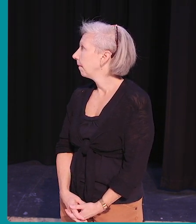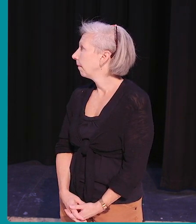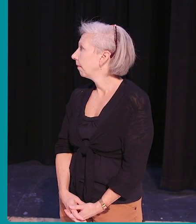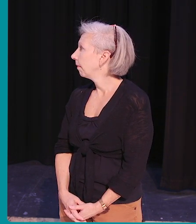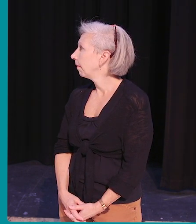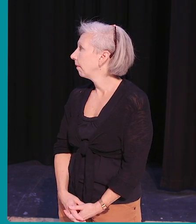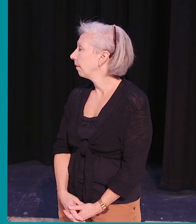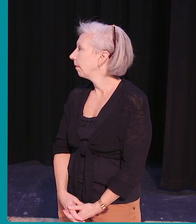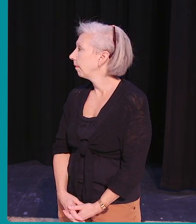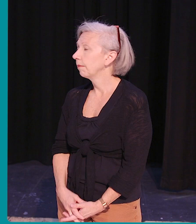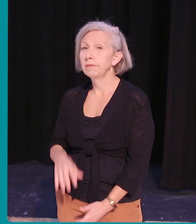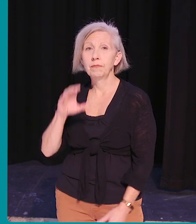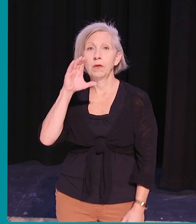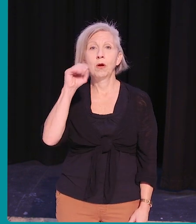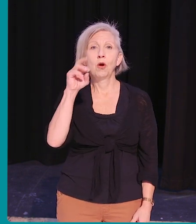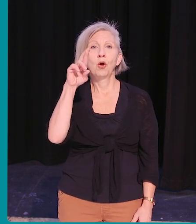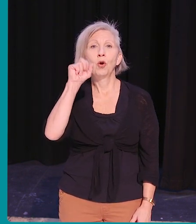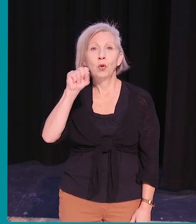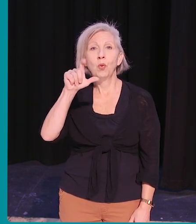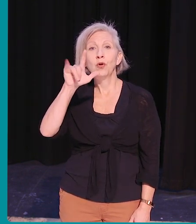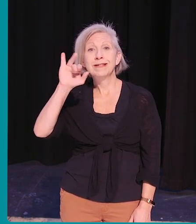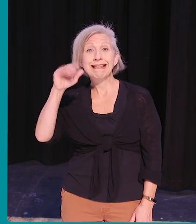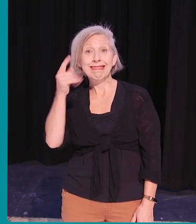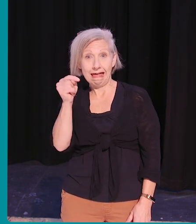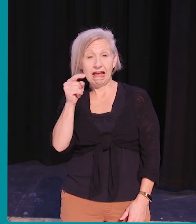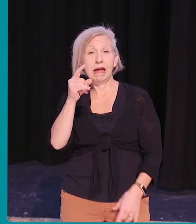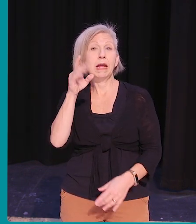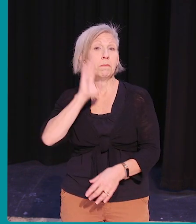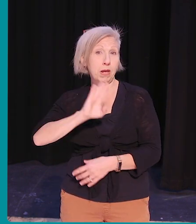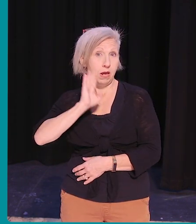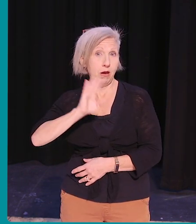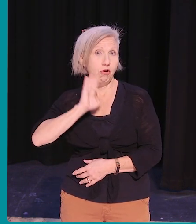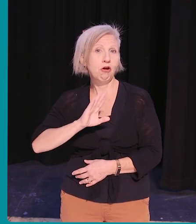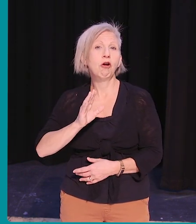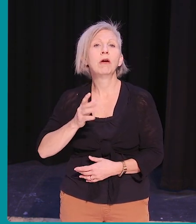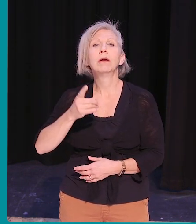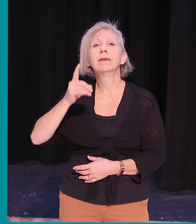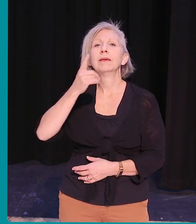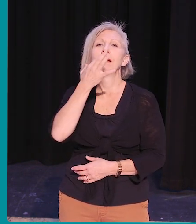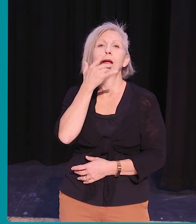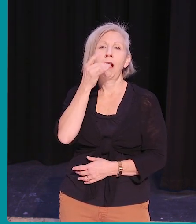Delivering Coors Light from Fort Collins down to Colorado Springs.